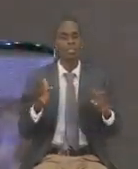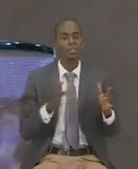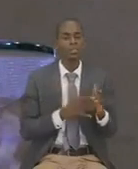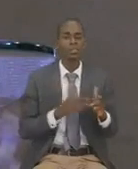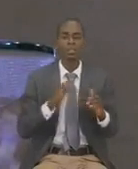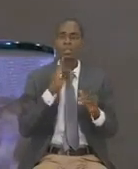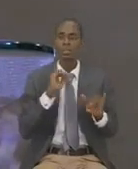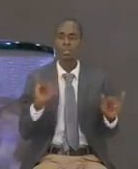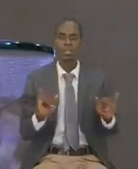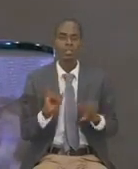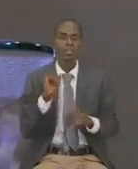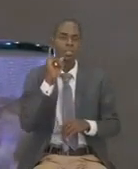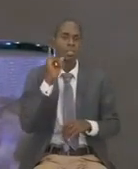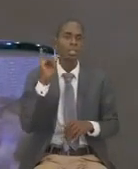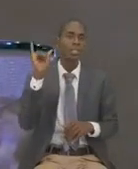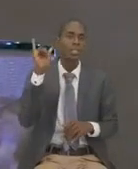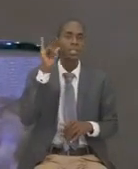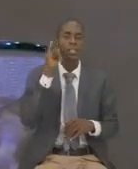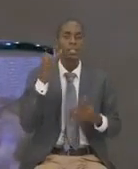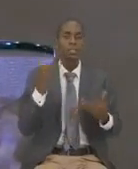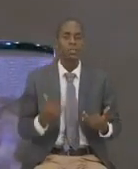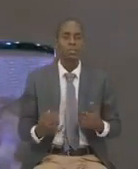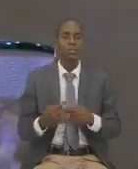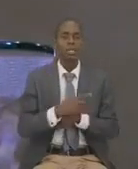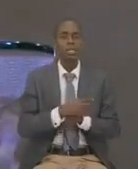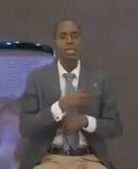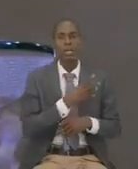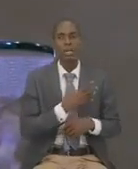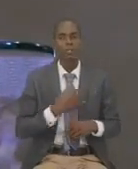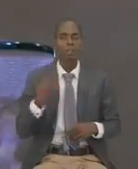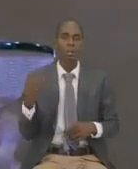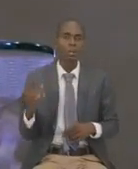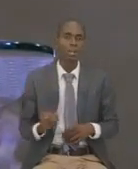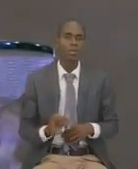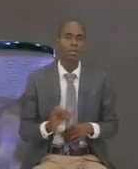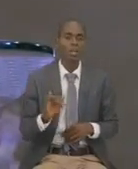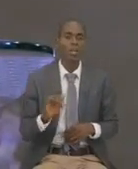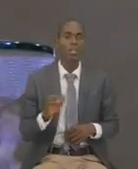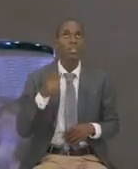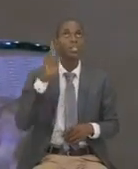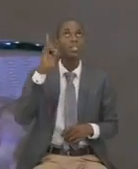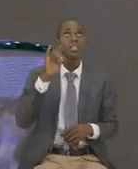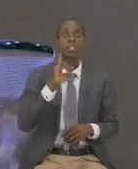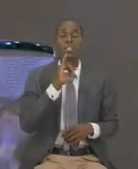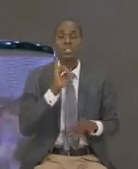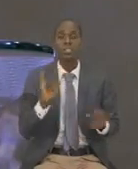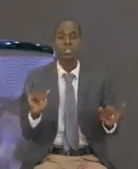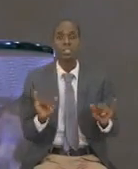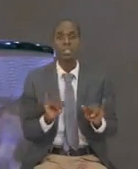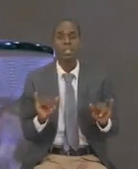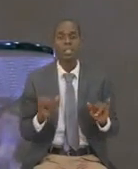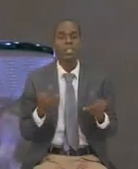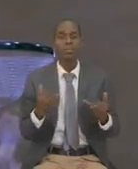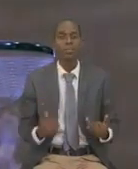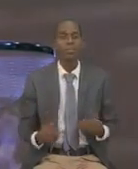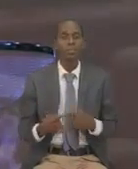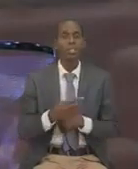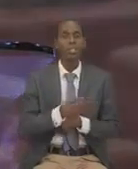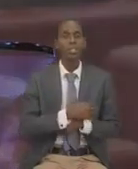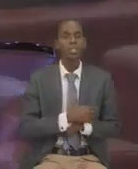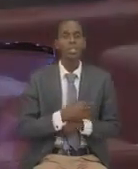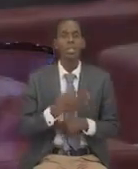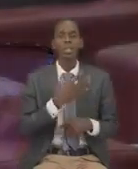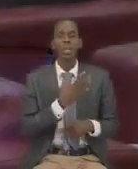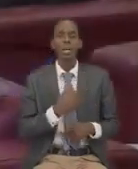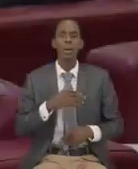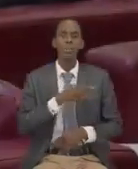God is the same yesterday, today and forever is the same